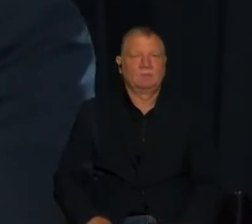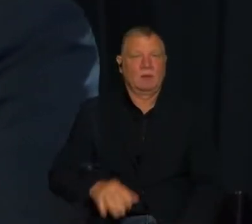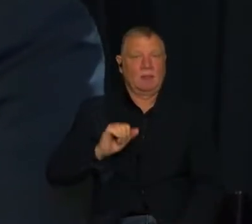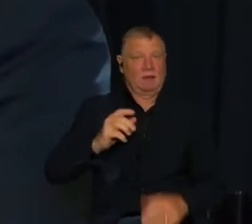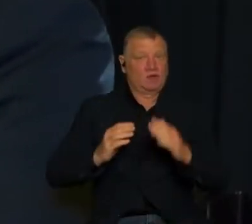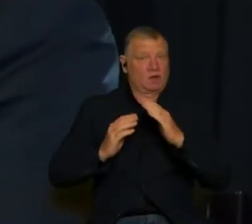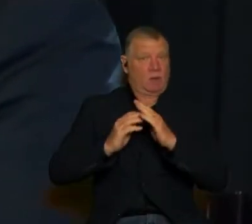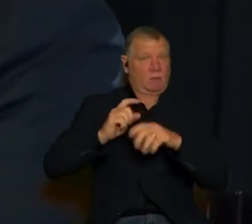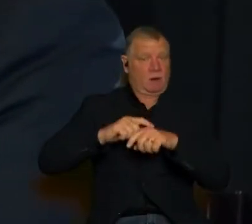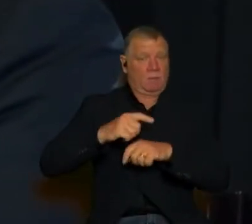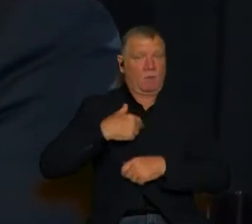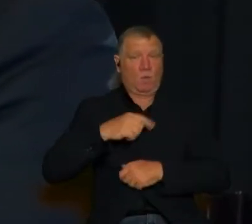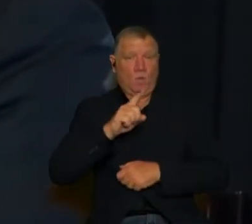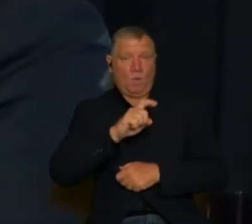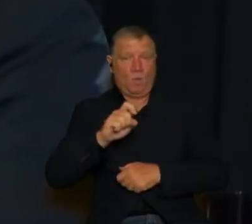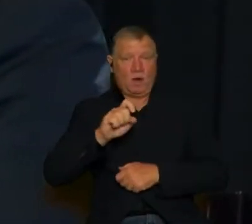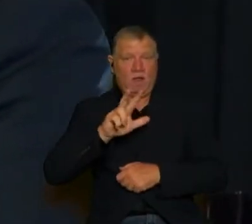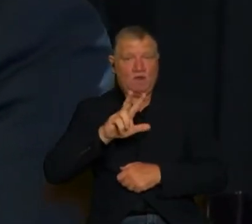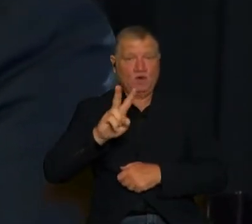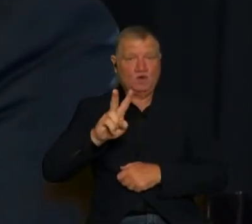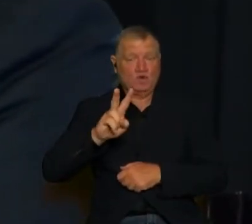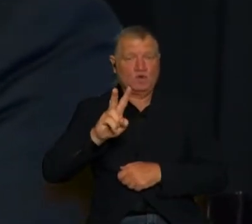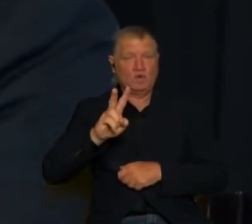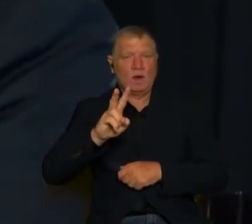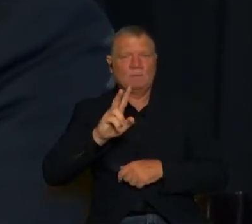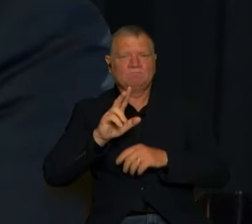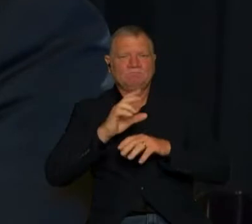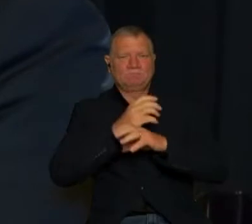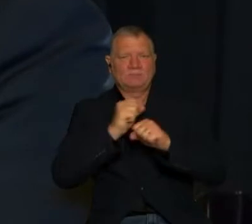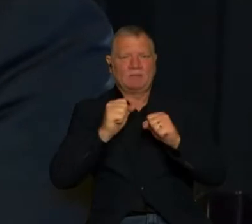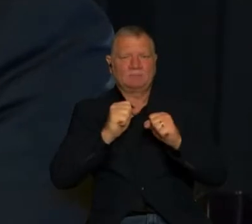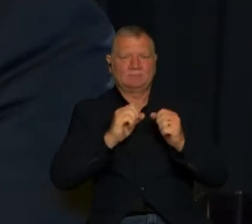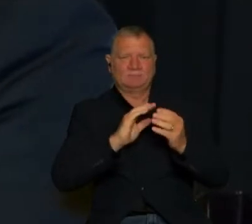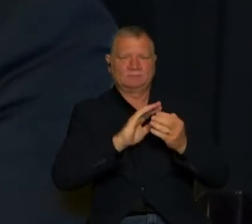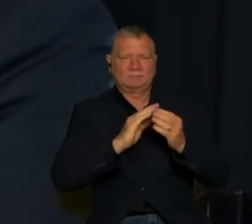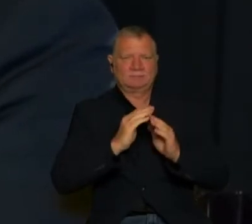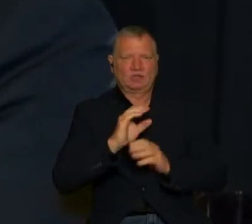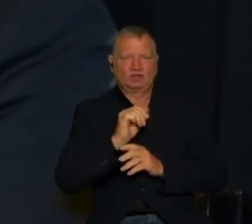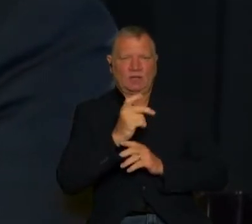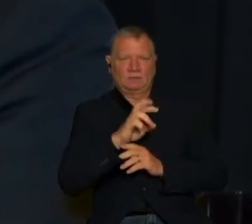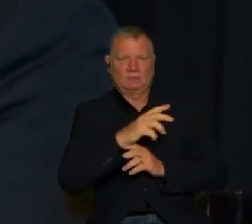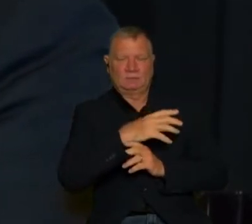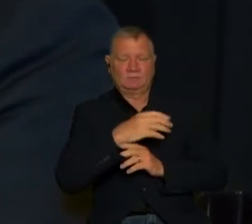had 132 shelters open across the island, with